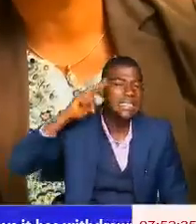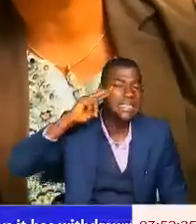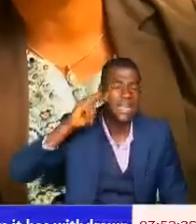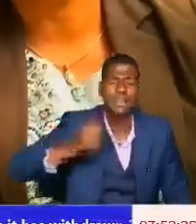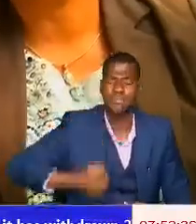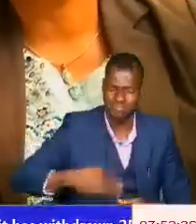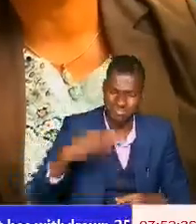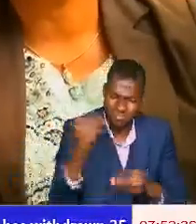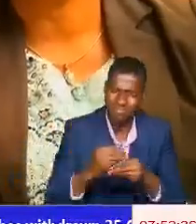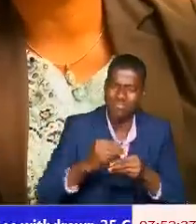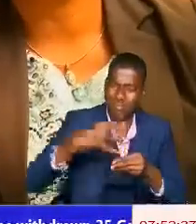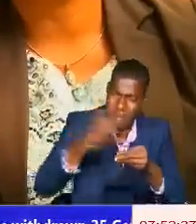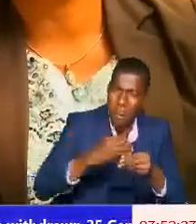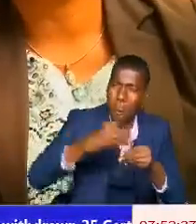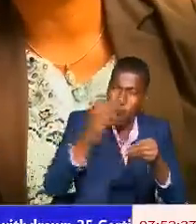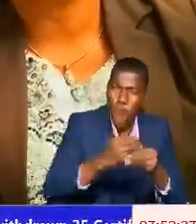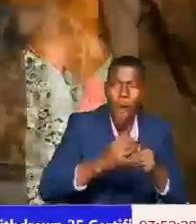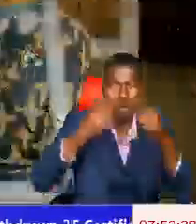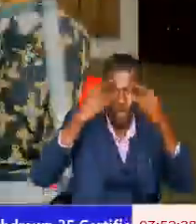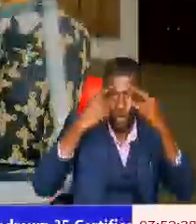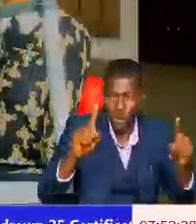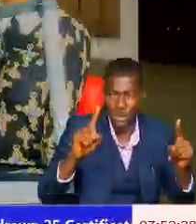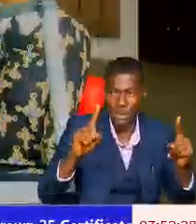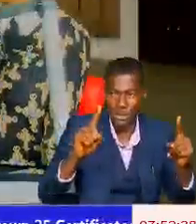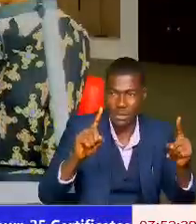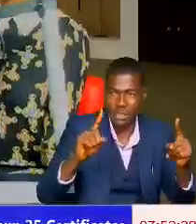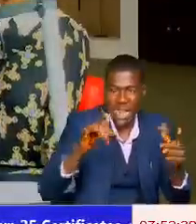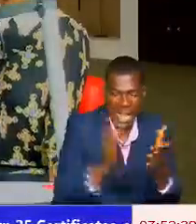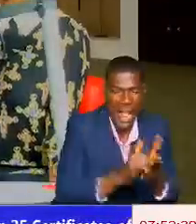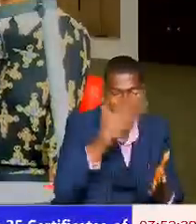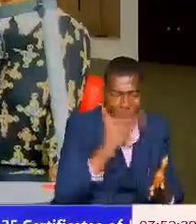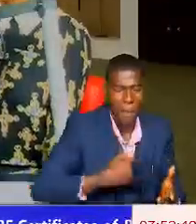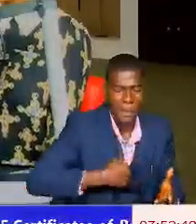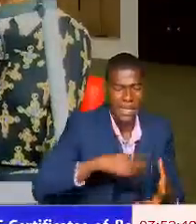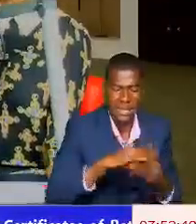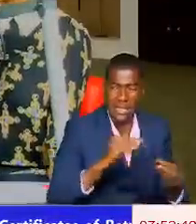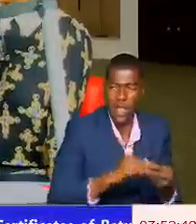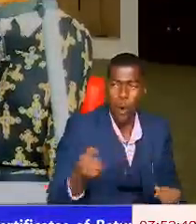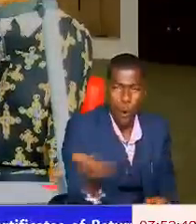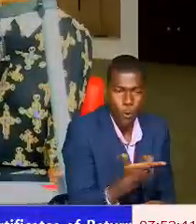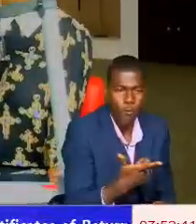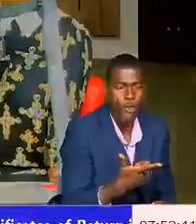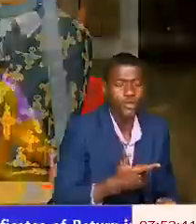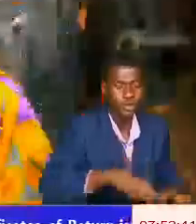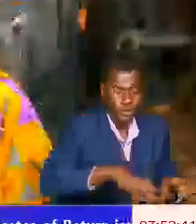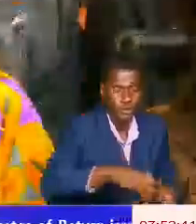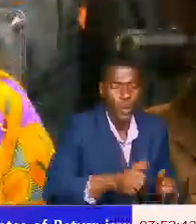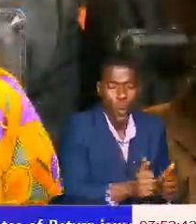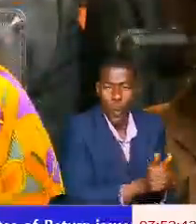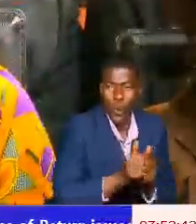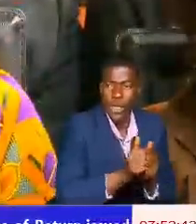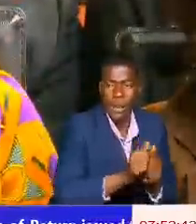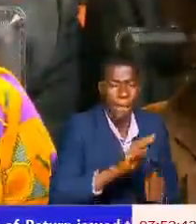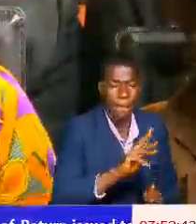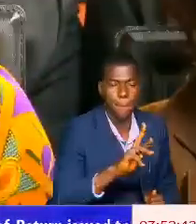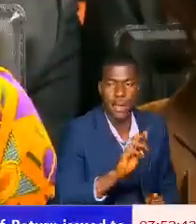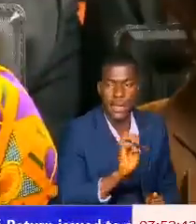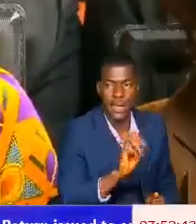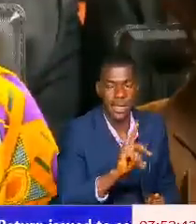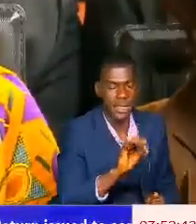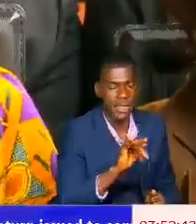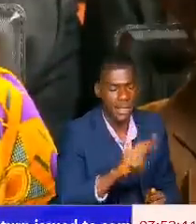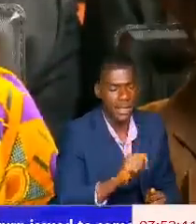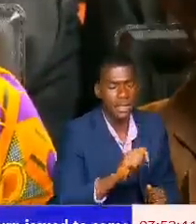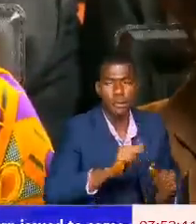achieve more. Naimeka, they always say, all of us, where they do this thing, with Brekete, now together now, make we join